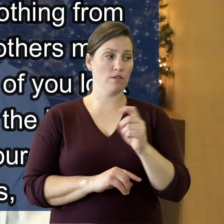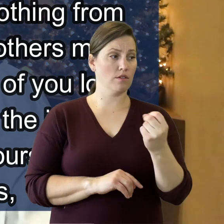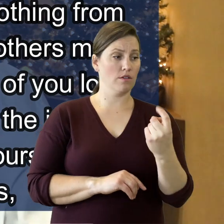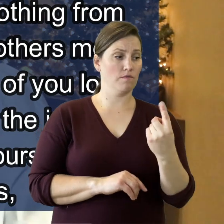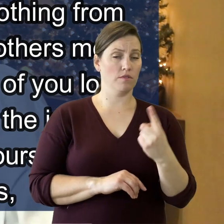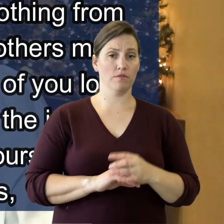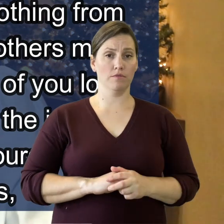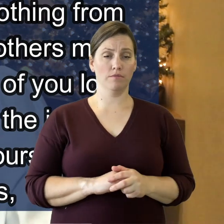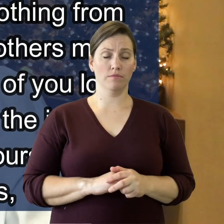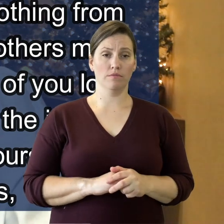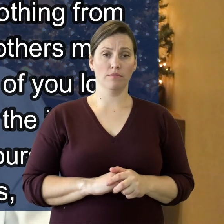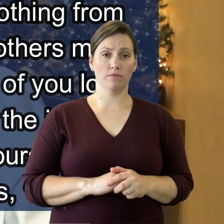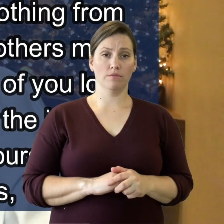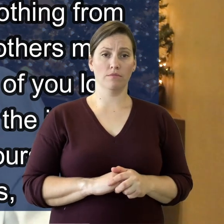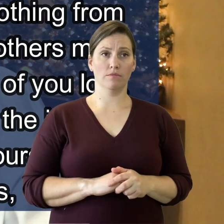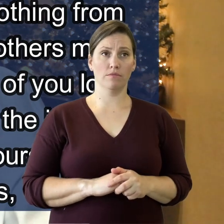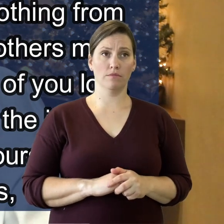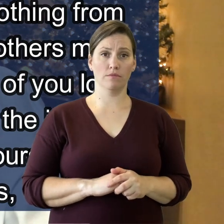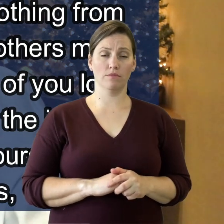11 verses.